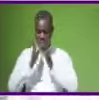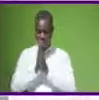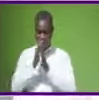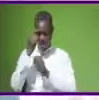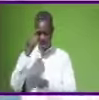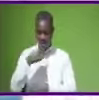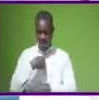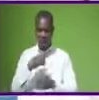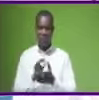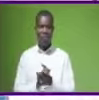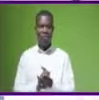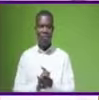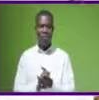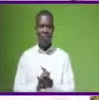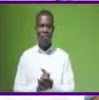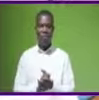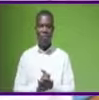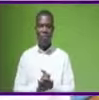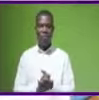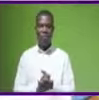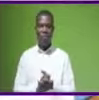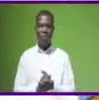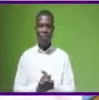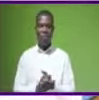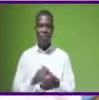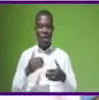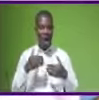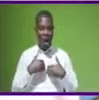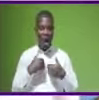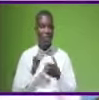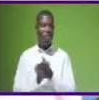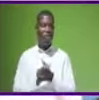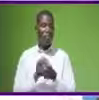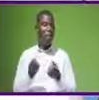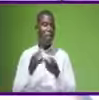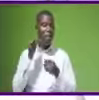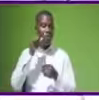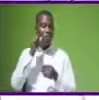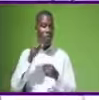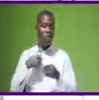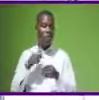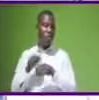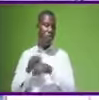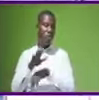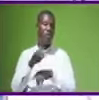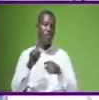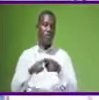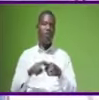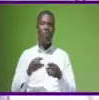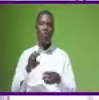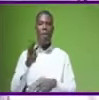Impossible. Me wa agi anum bebere me na me do won call maker. Sir.